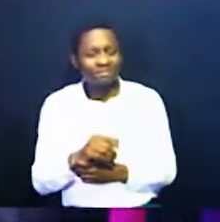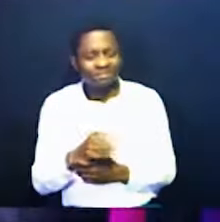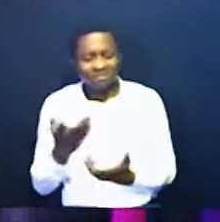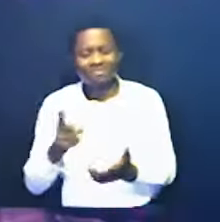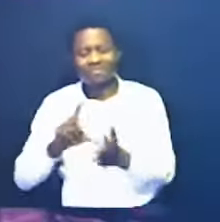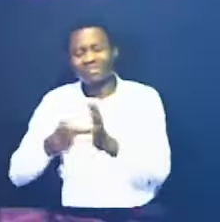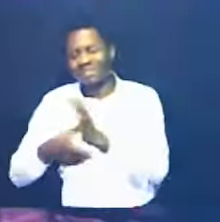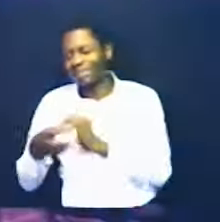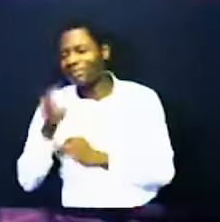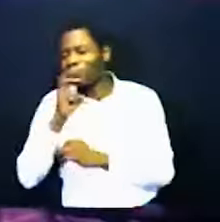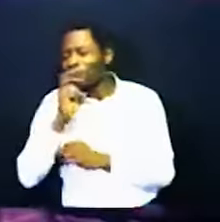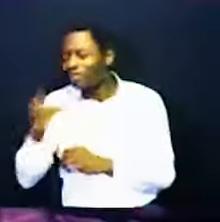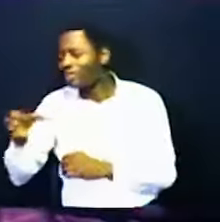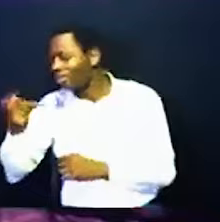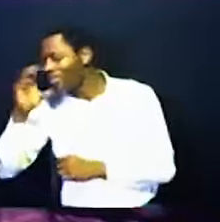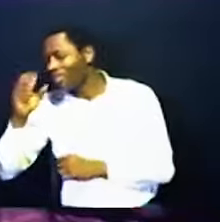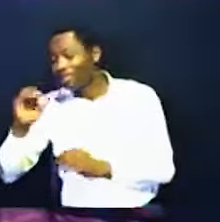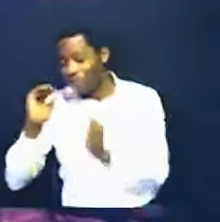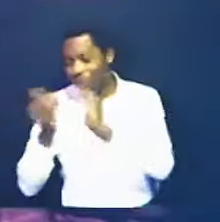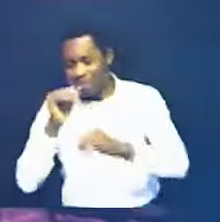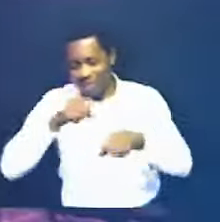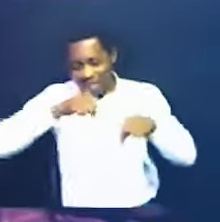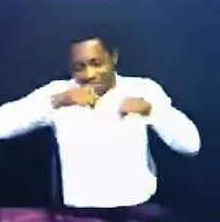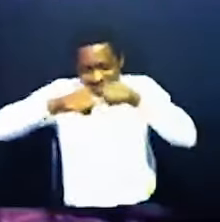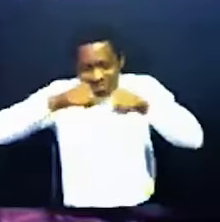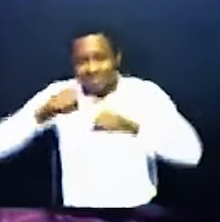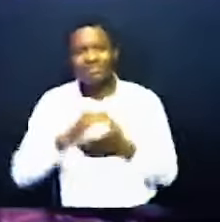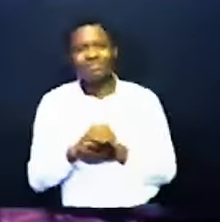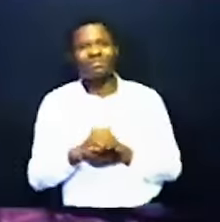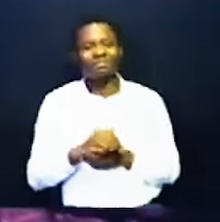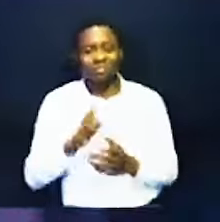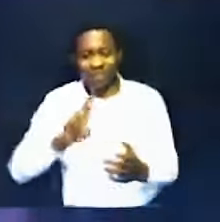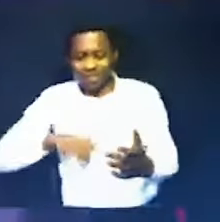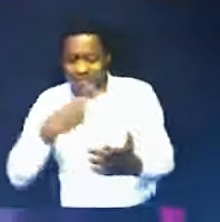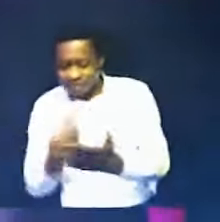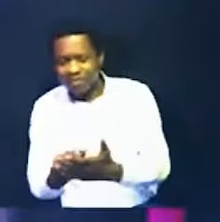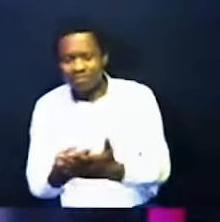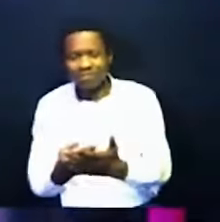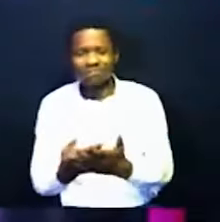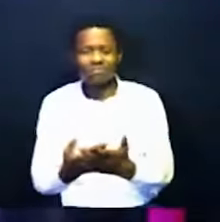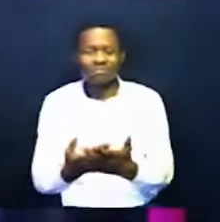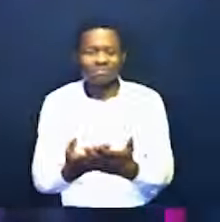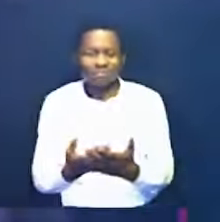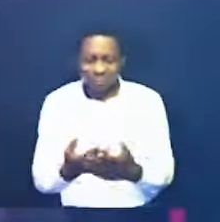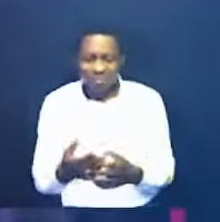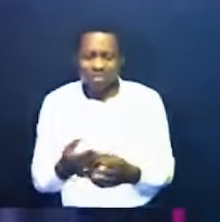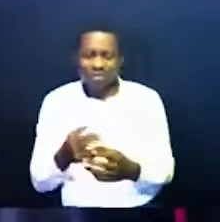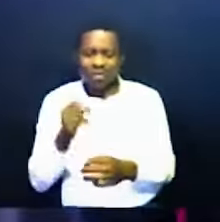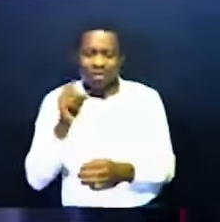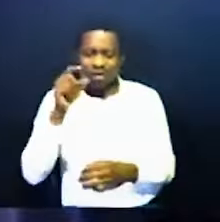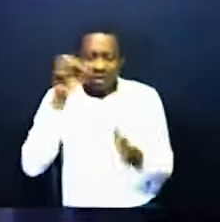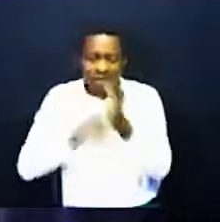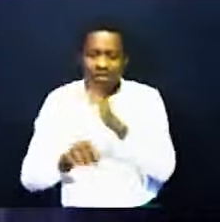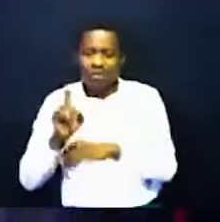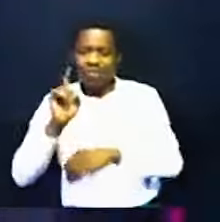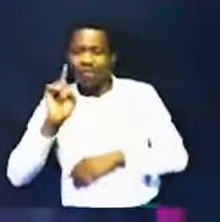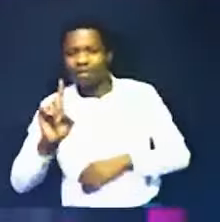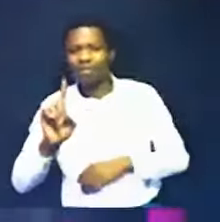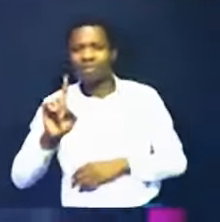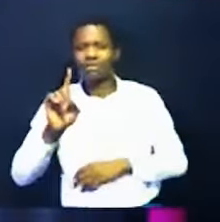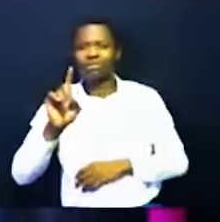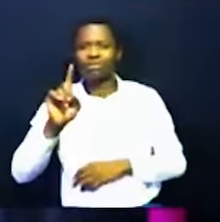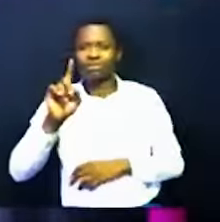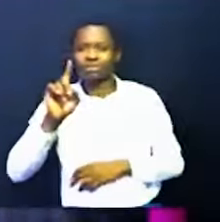water. Na because he's never going to knock you out. It sounds so best. Say when you free him. Be